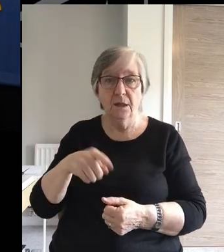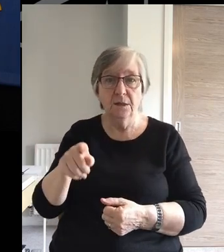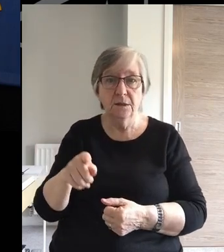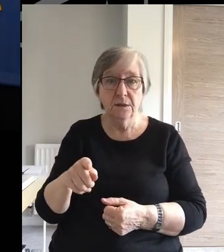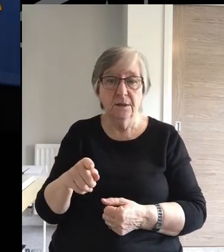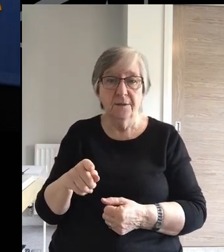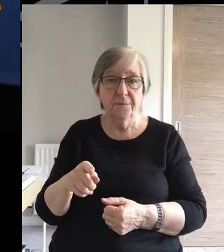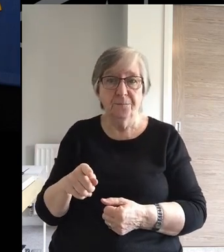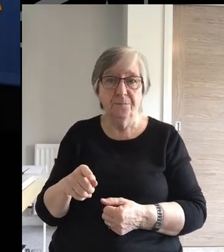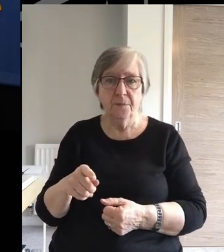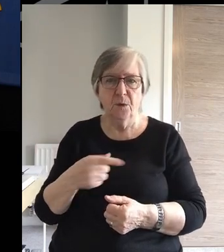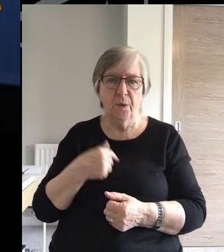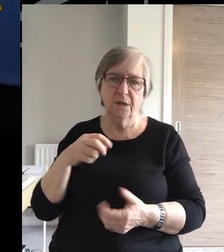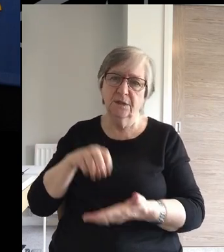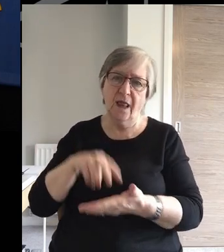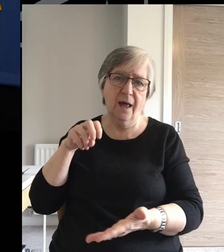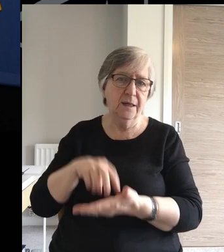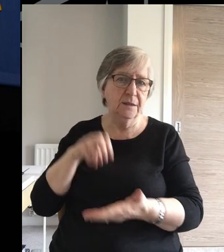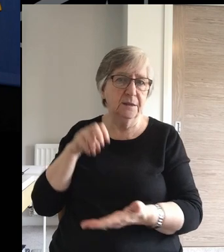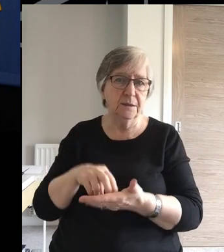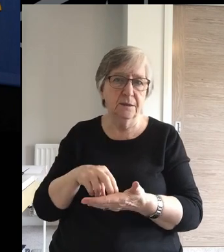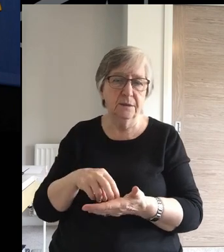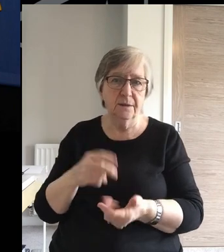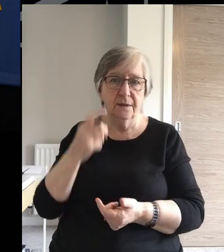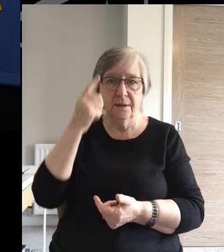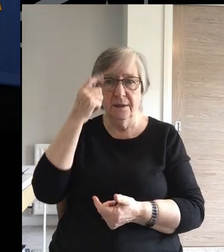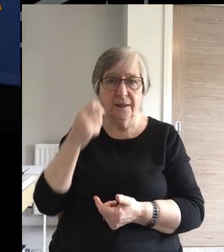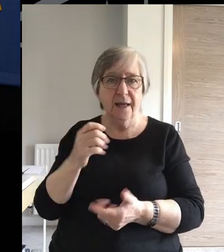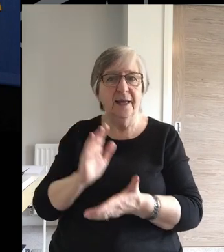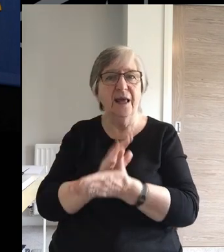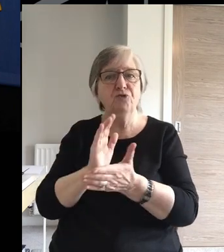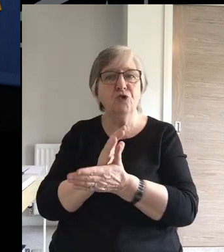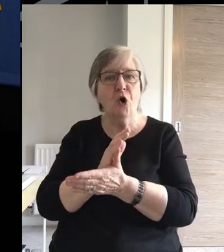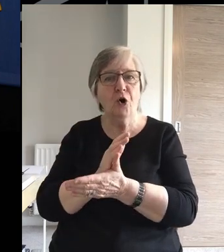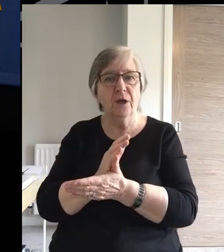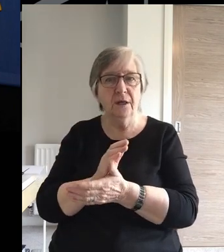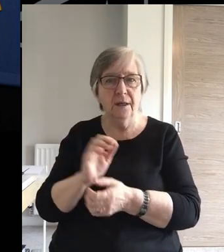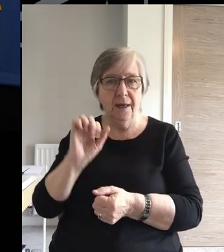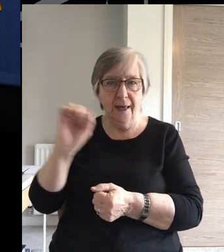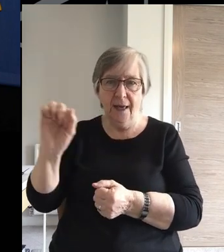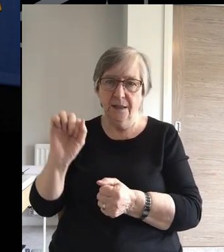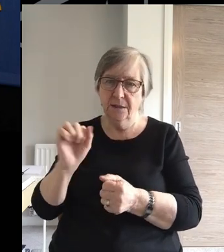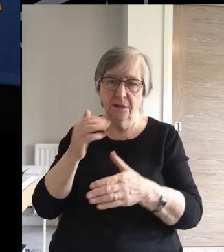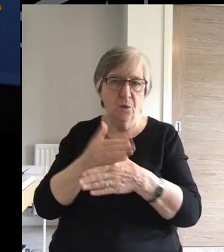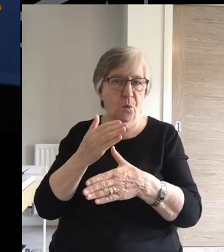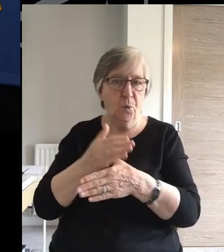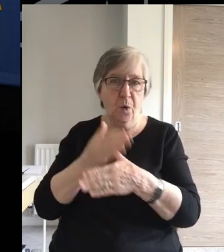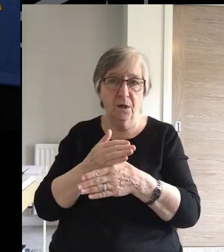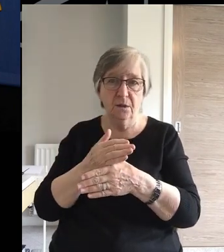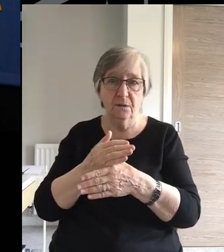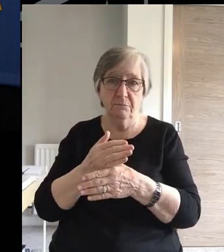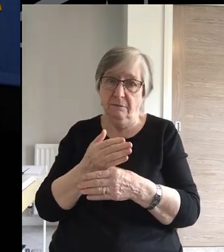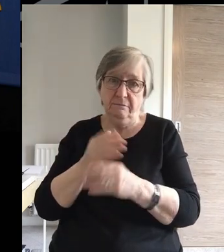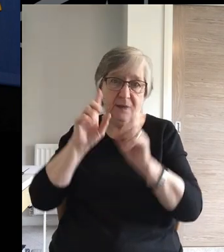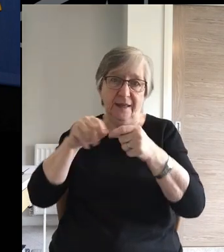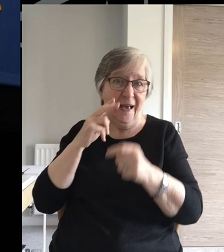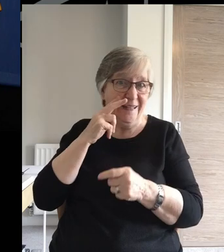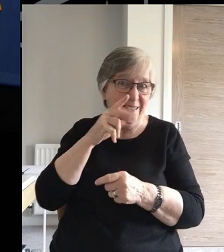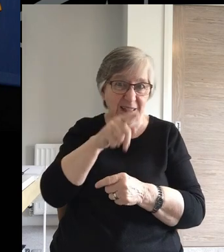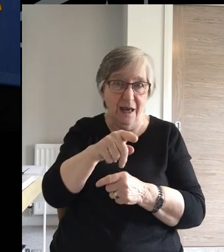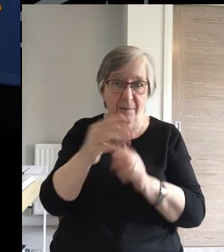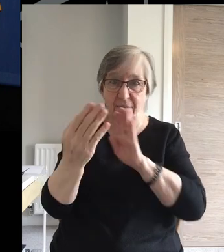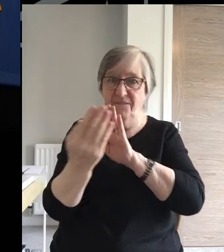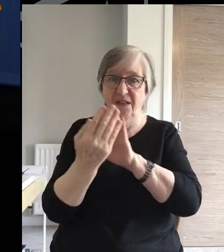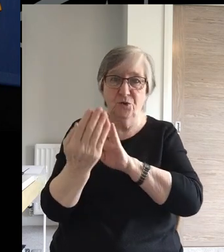and we're delighted that we've been able to enjoy his ministry, although not see him as much as we